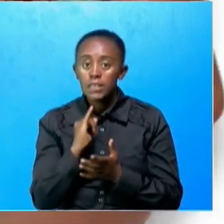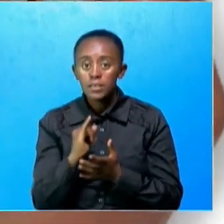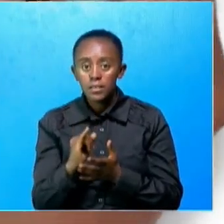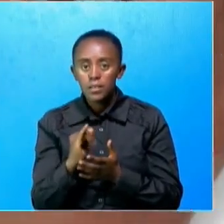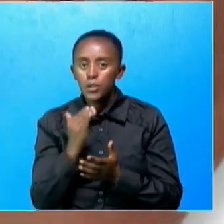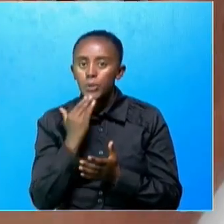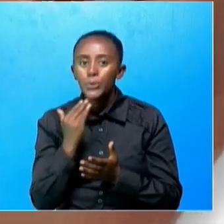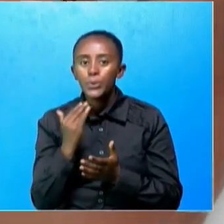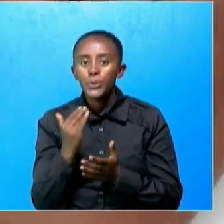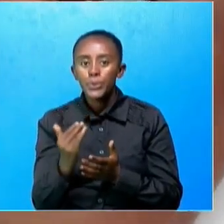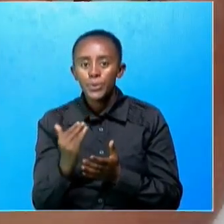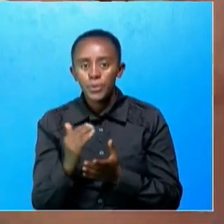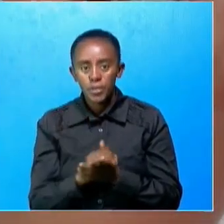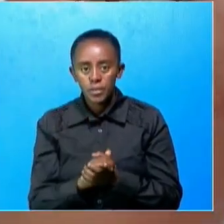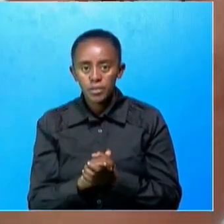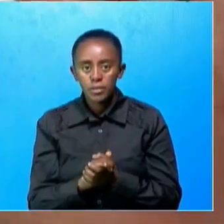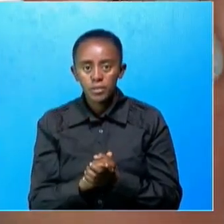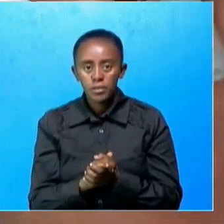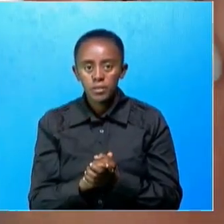good at